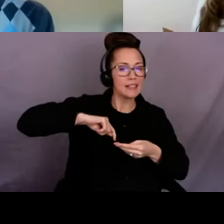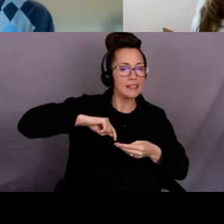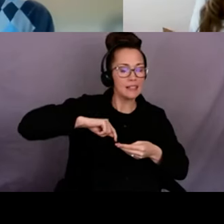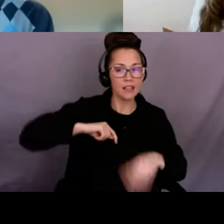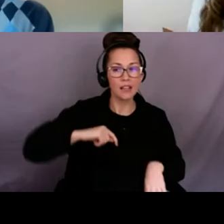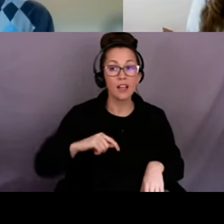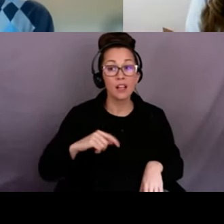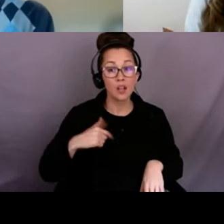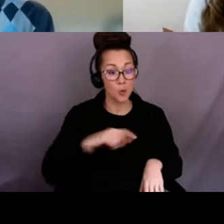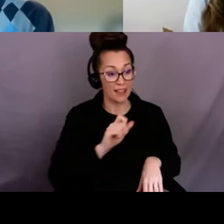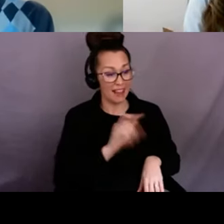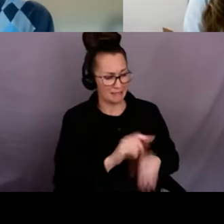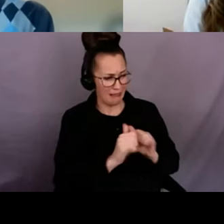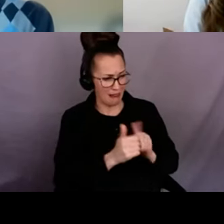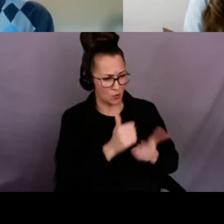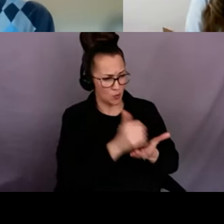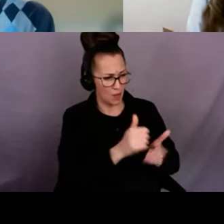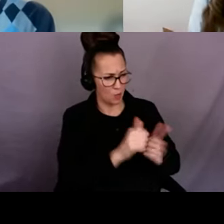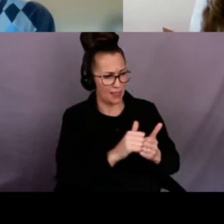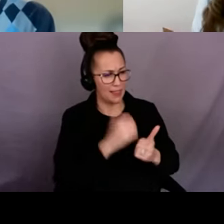them maintain their ability to swallow,